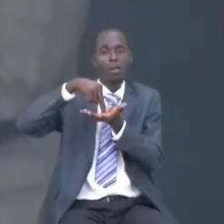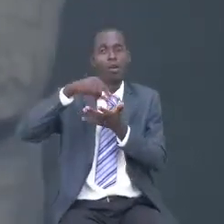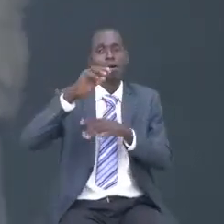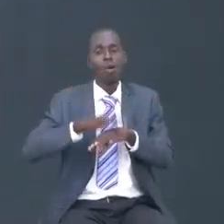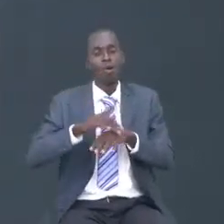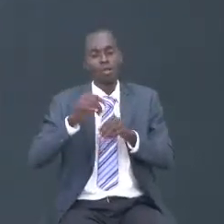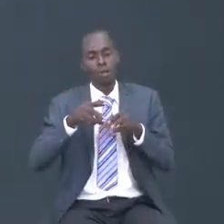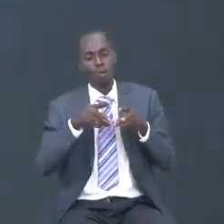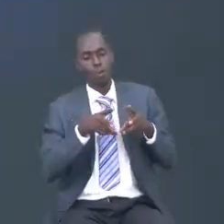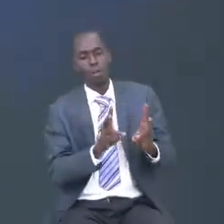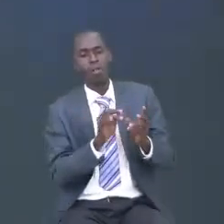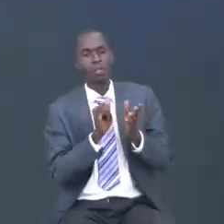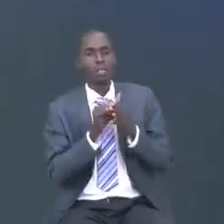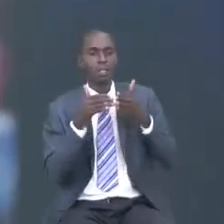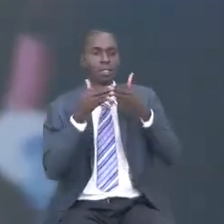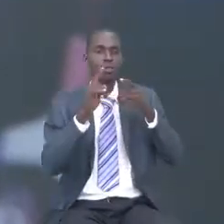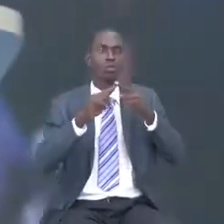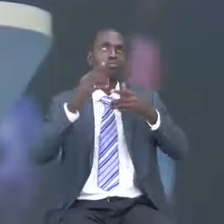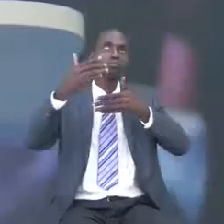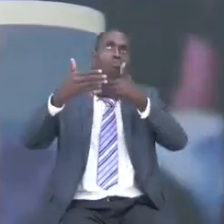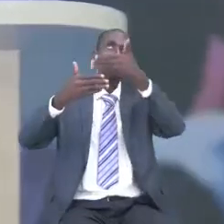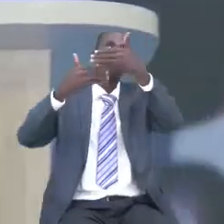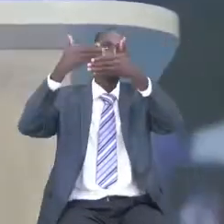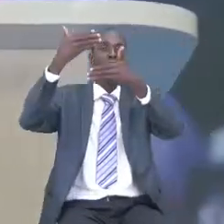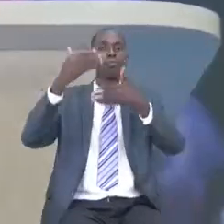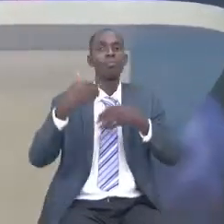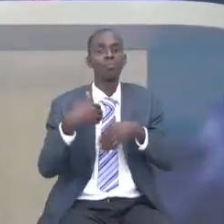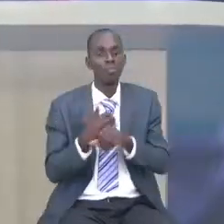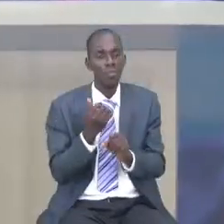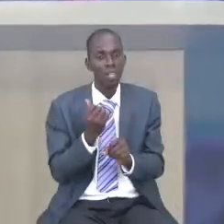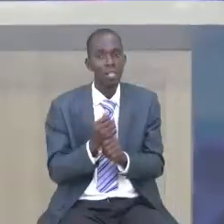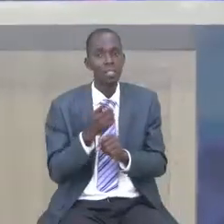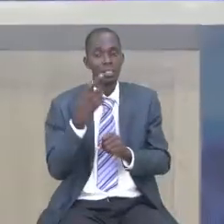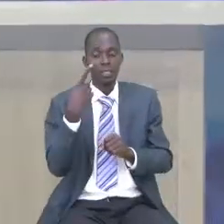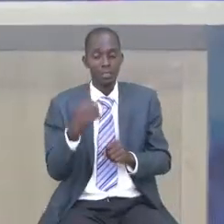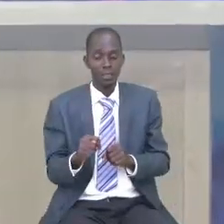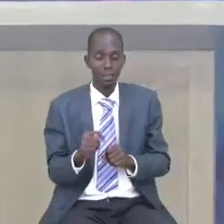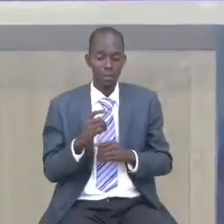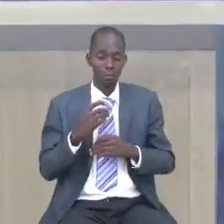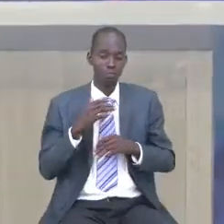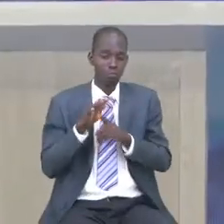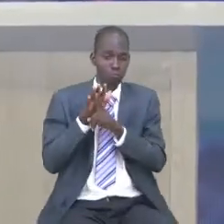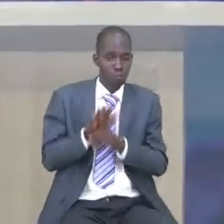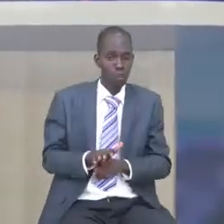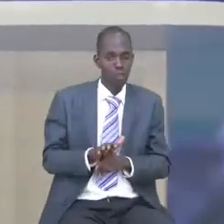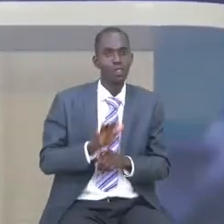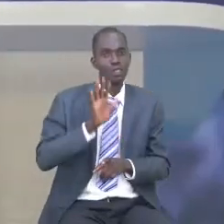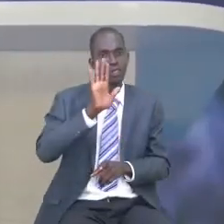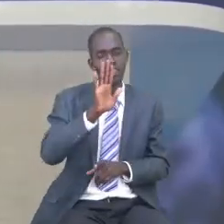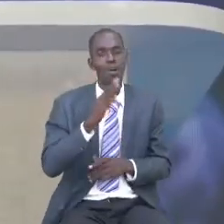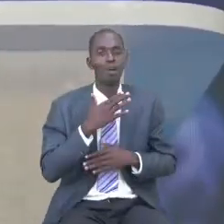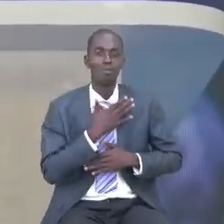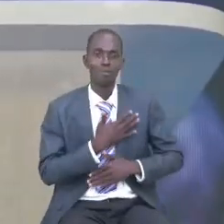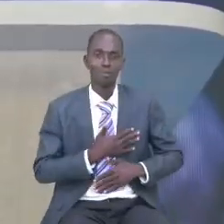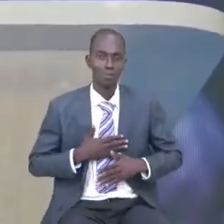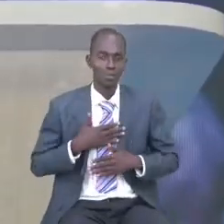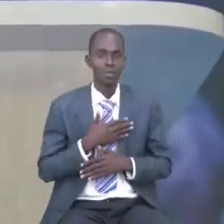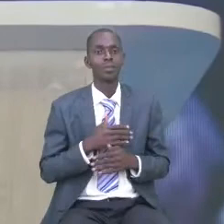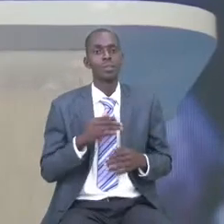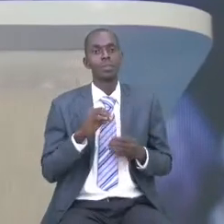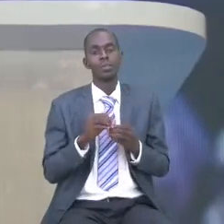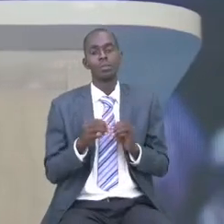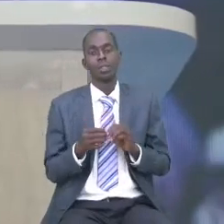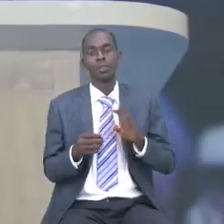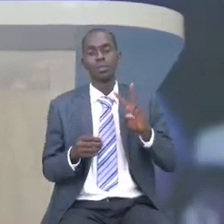that leads to progress. Make the pressure your pleasure, and then